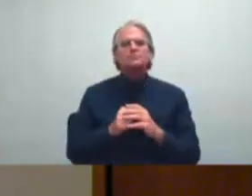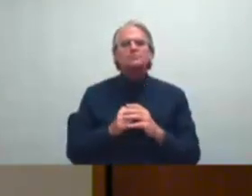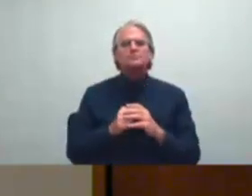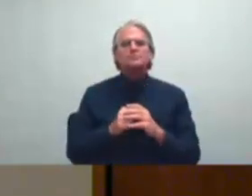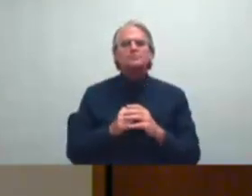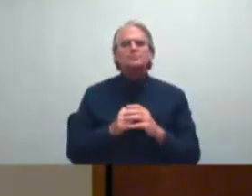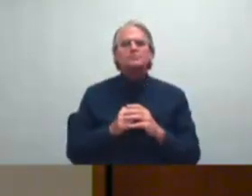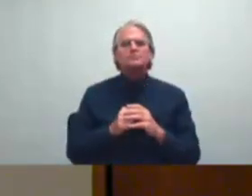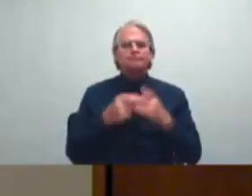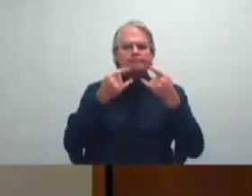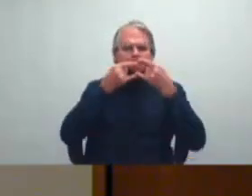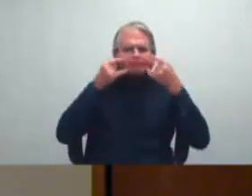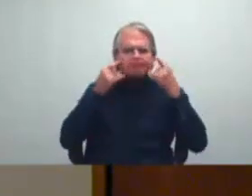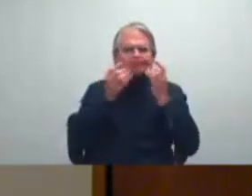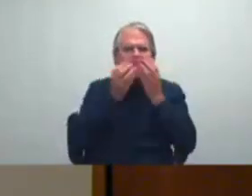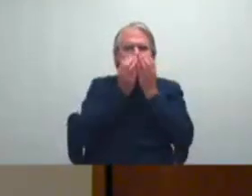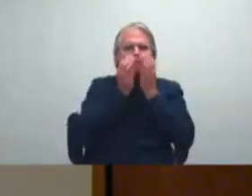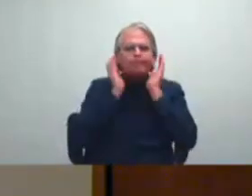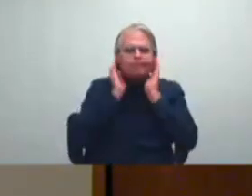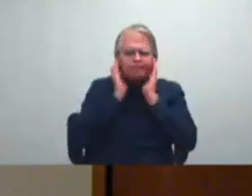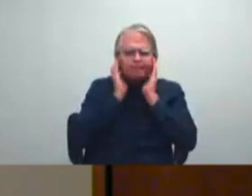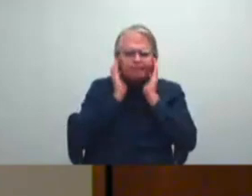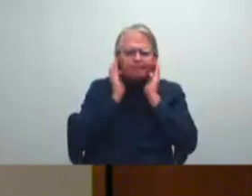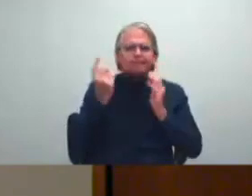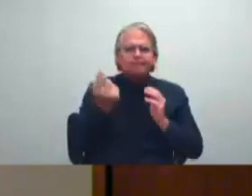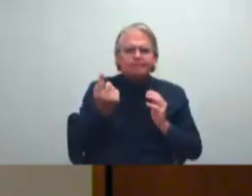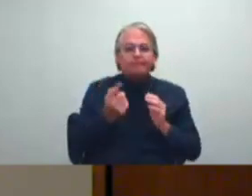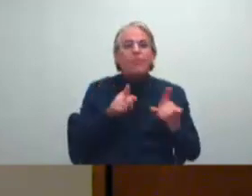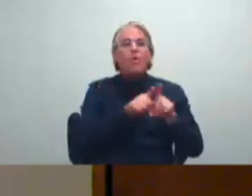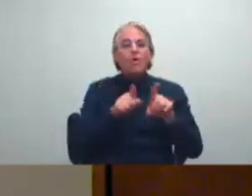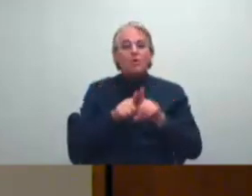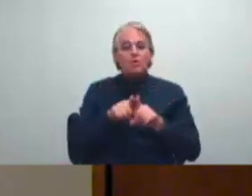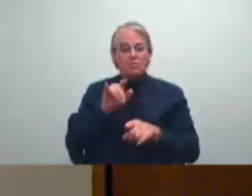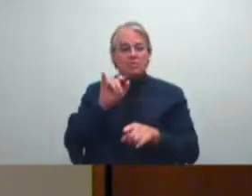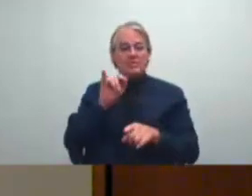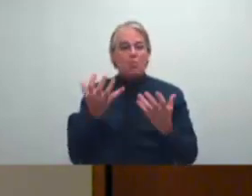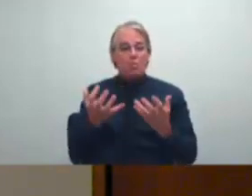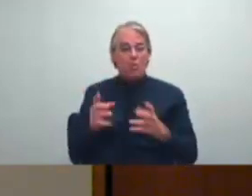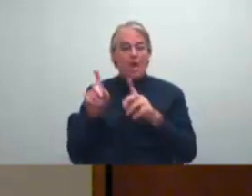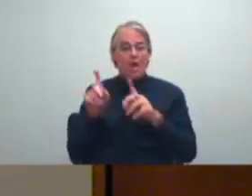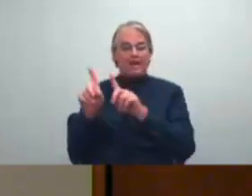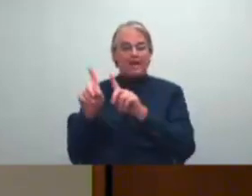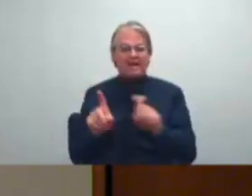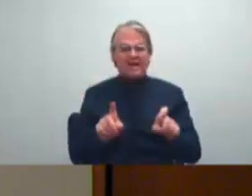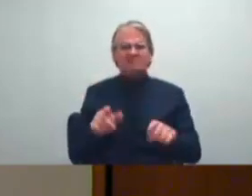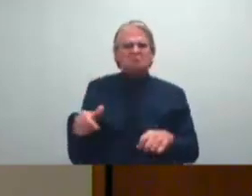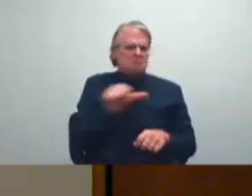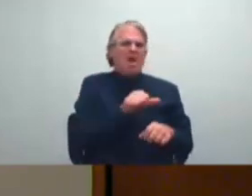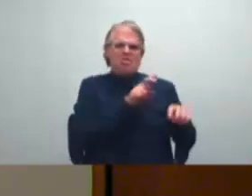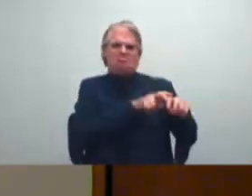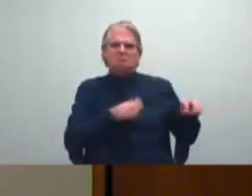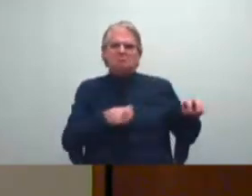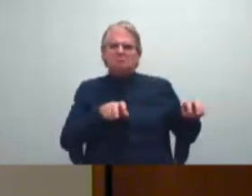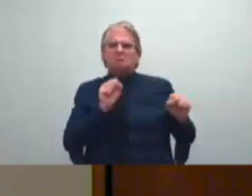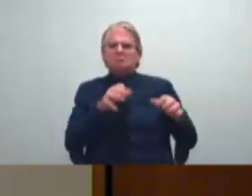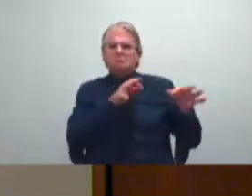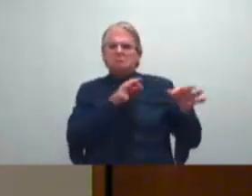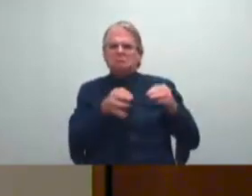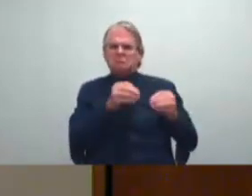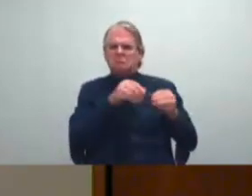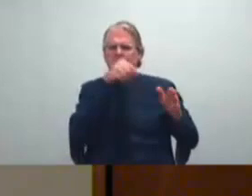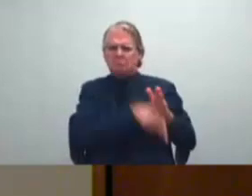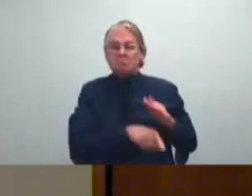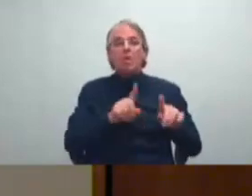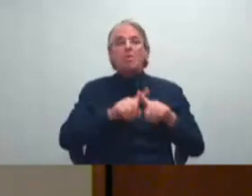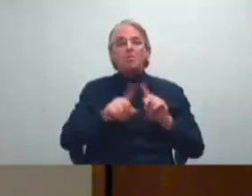of course, if you are seeking testing, and I think we have panelists who can speak more to this intimately, but if you are seeking testing, there's